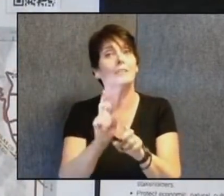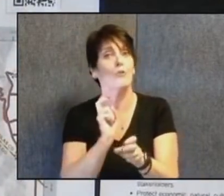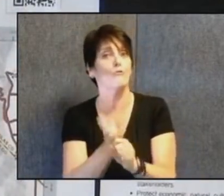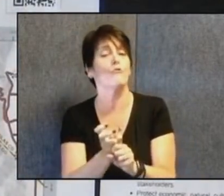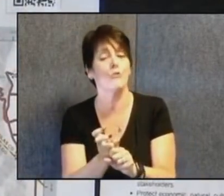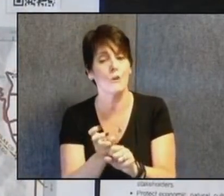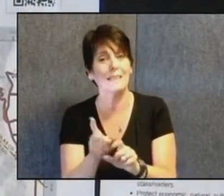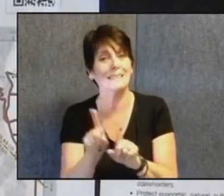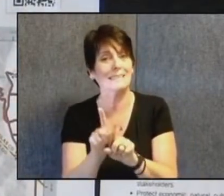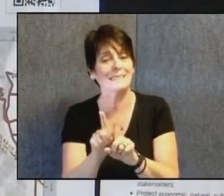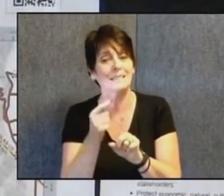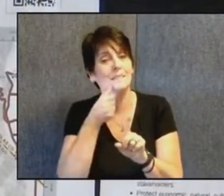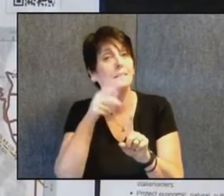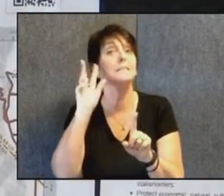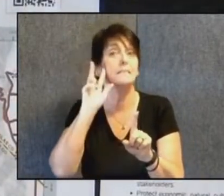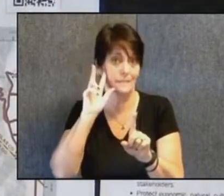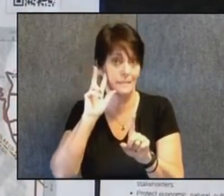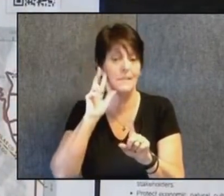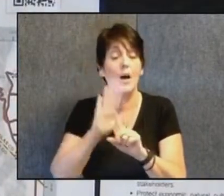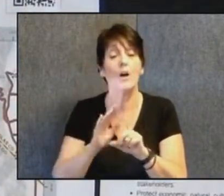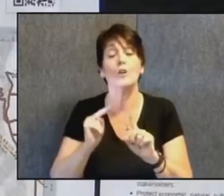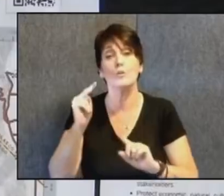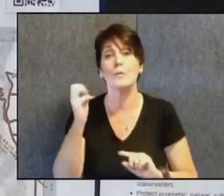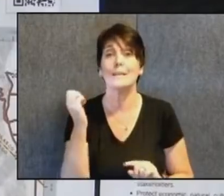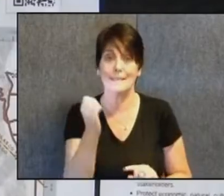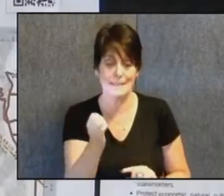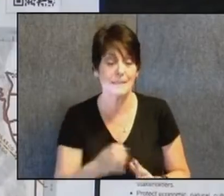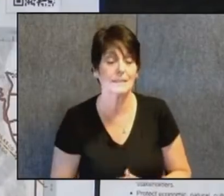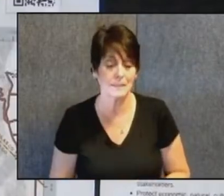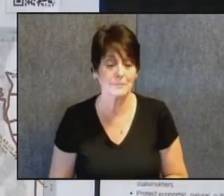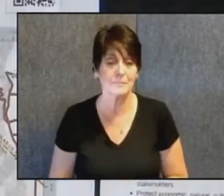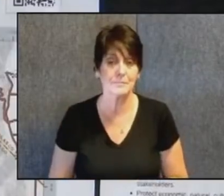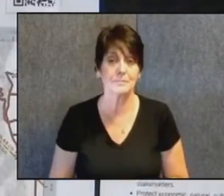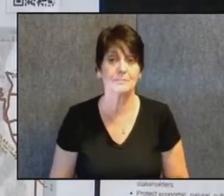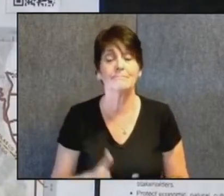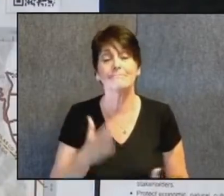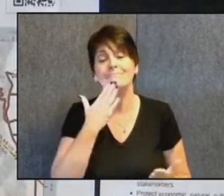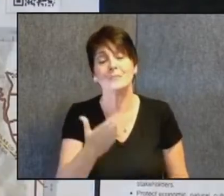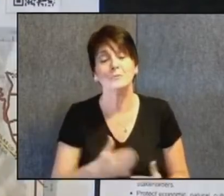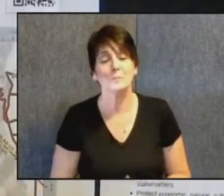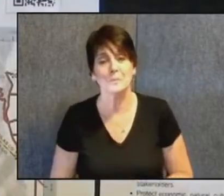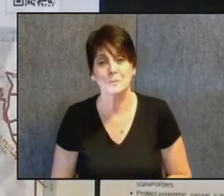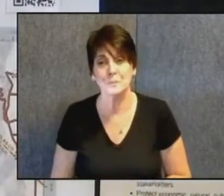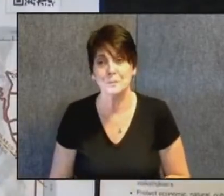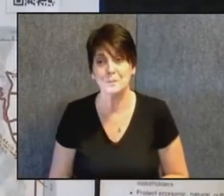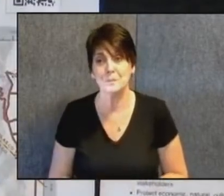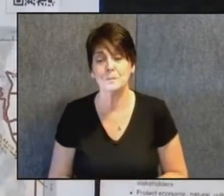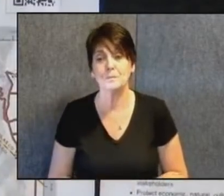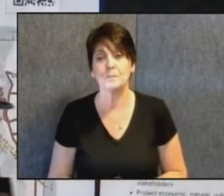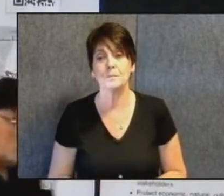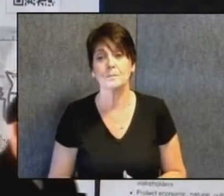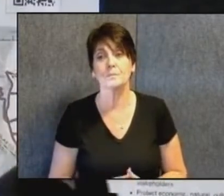has the last few days off in the north and easterly directions. Thank you.